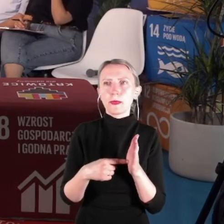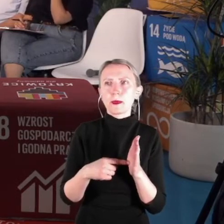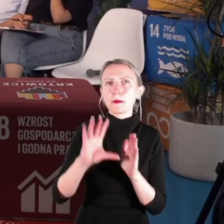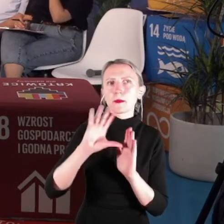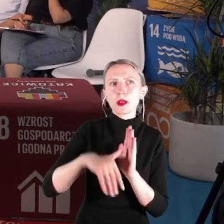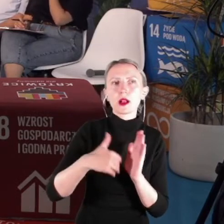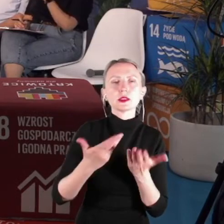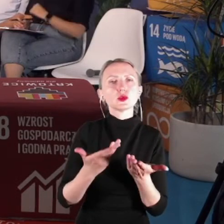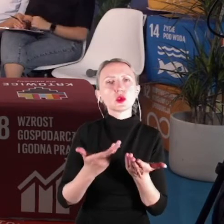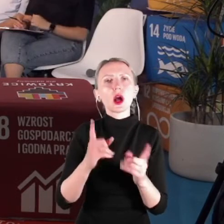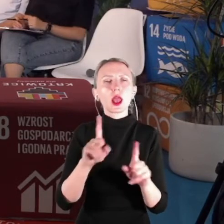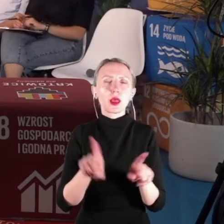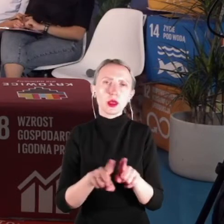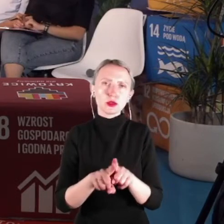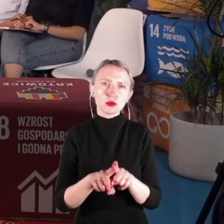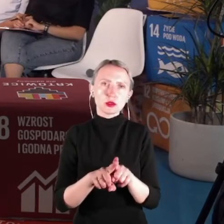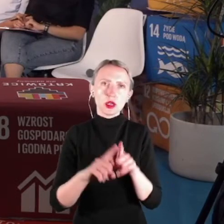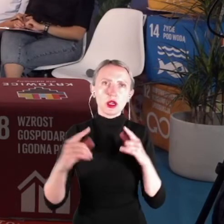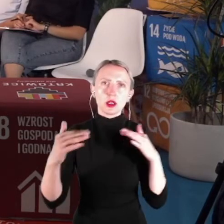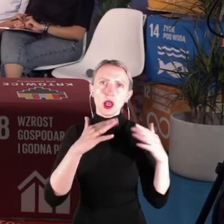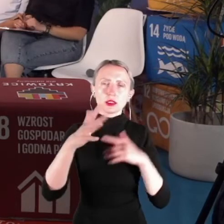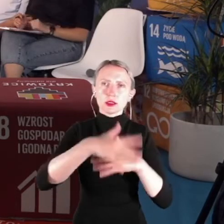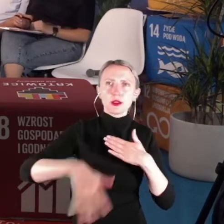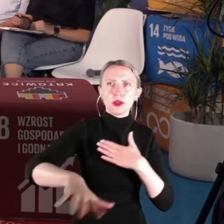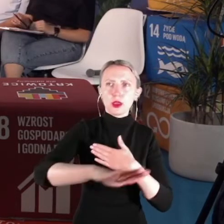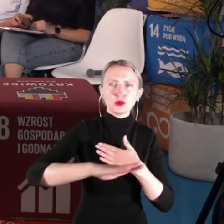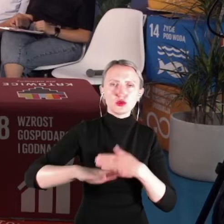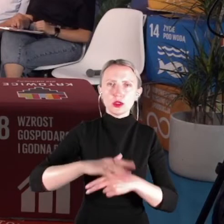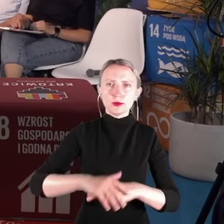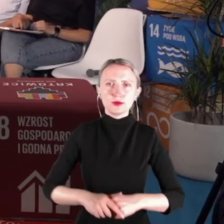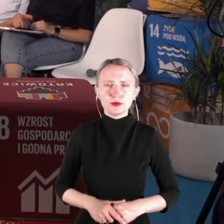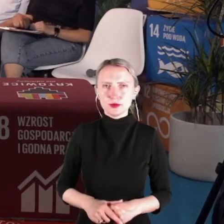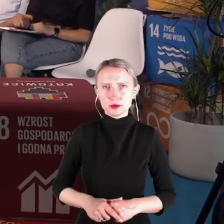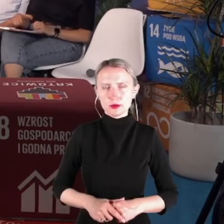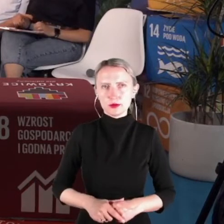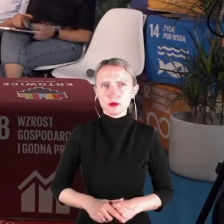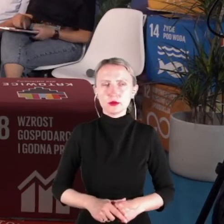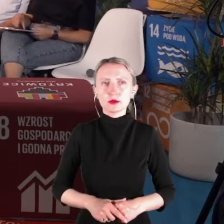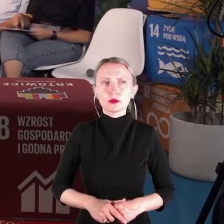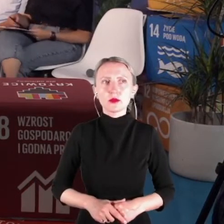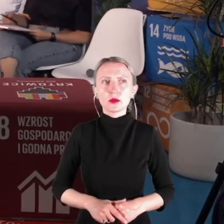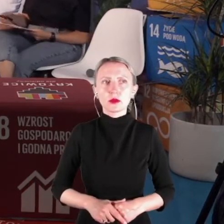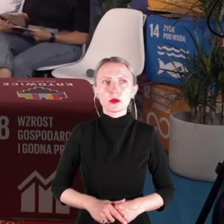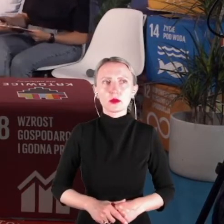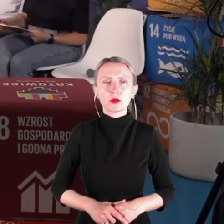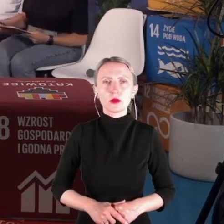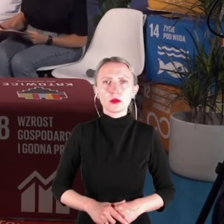mentioned already, to look more at the conditions of possibility and long-term effects of power grids integration and disintegration. Unfortunately, I didn't have